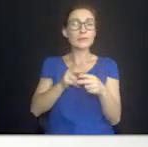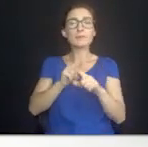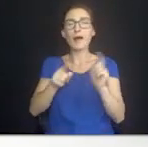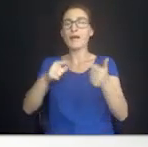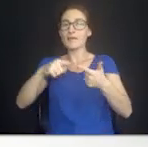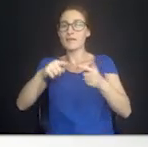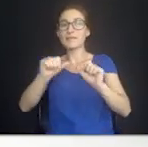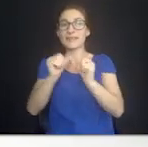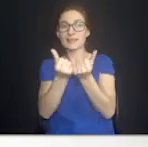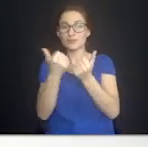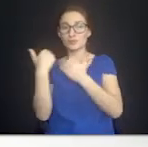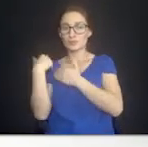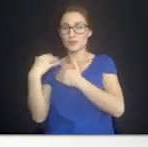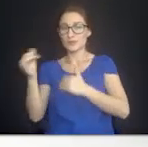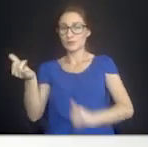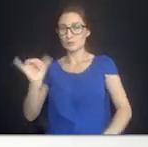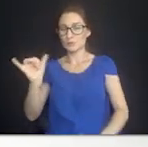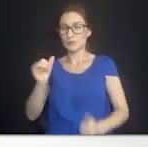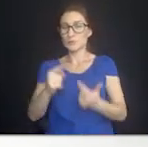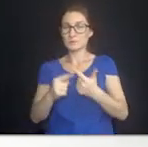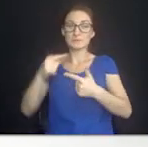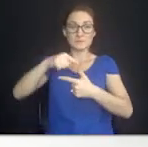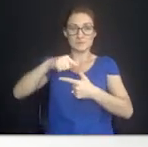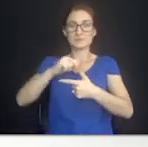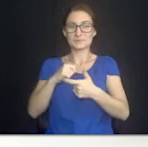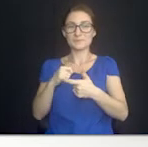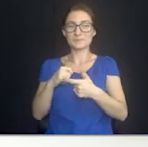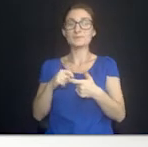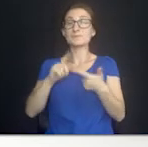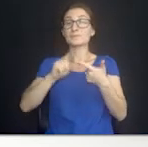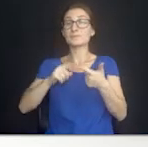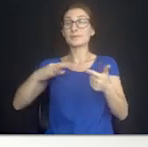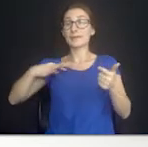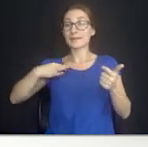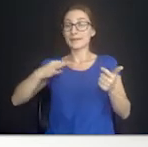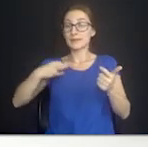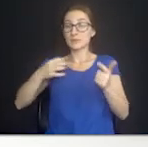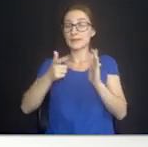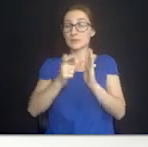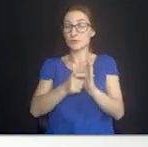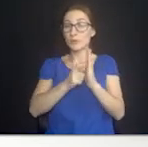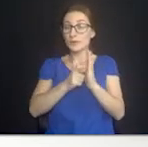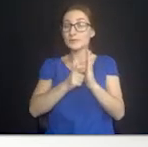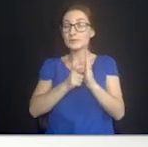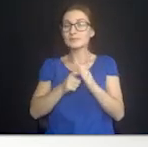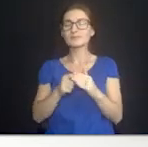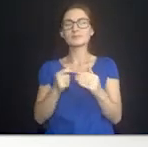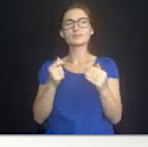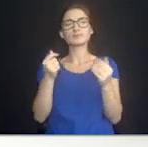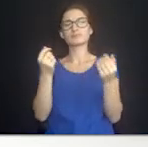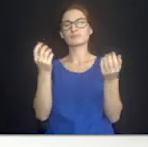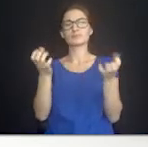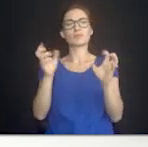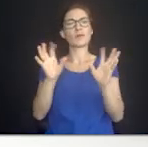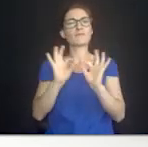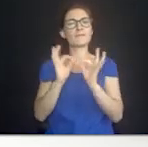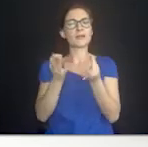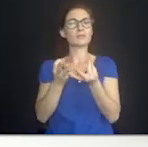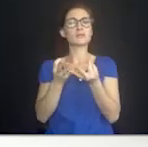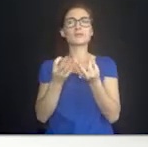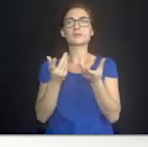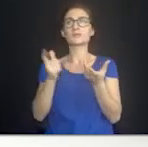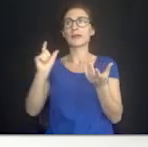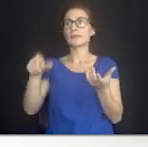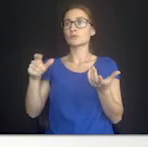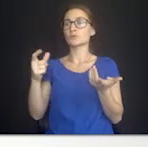name, but the agency responsible, and most importantly, we wanted them to know the eligibility requirements. We didn't want families